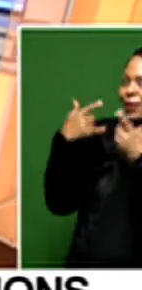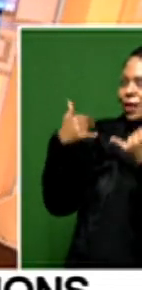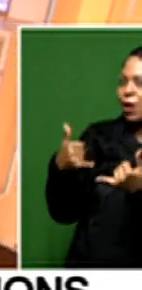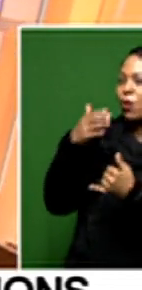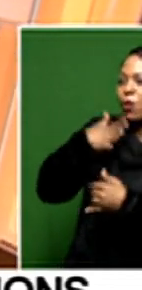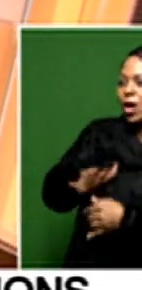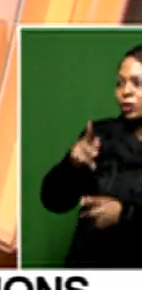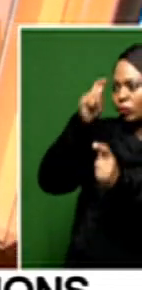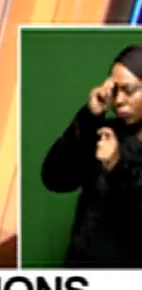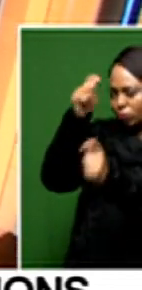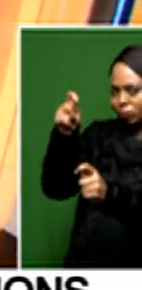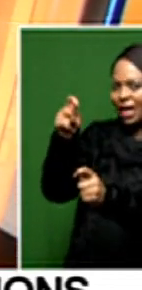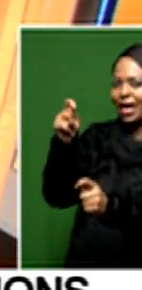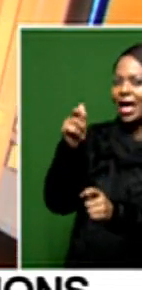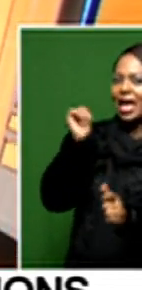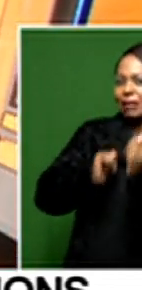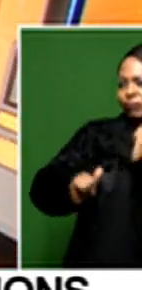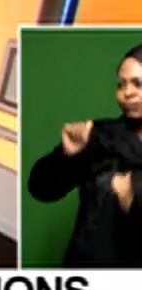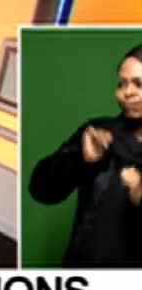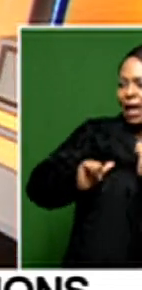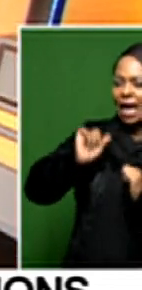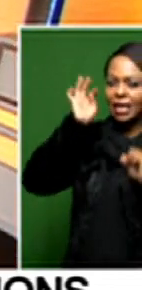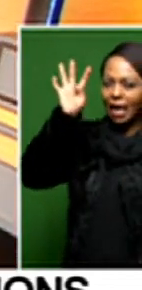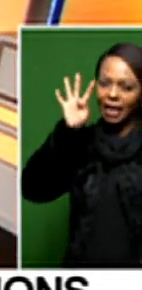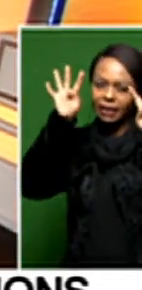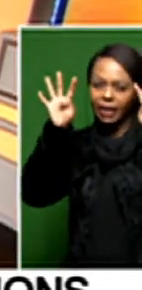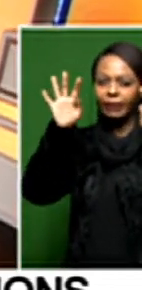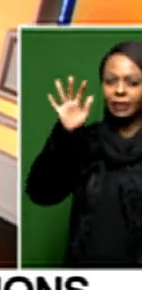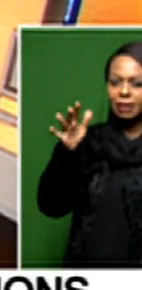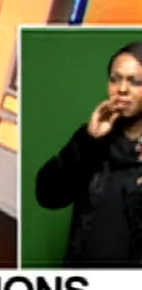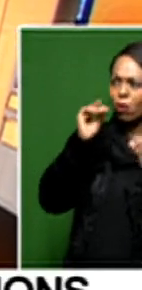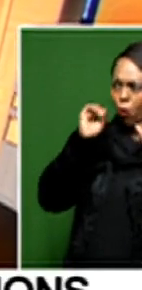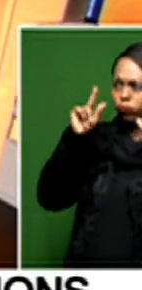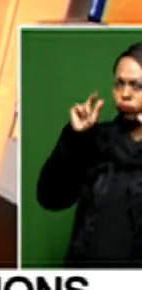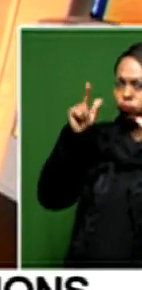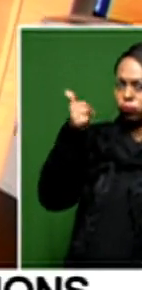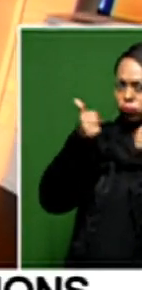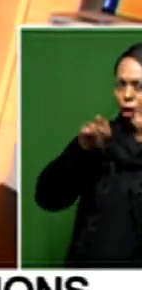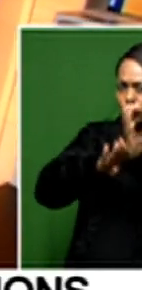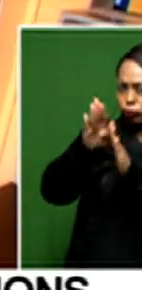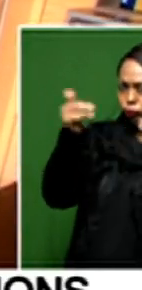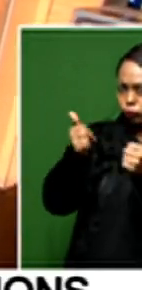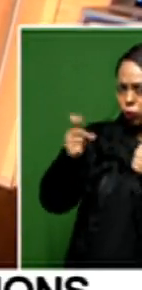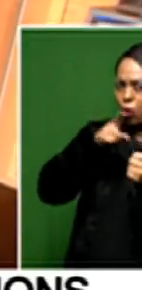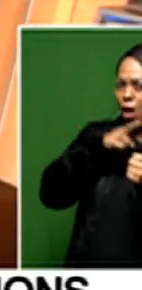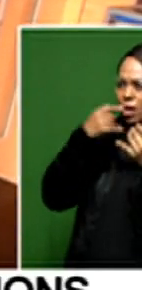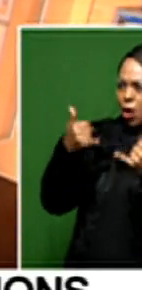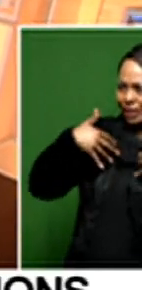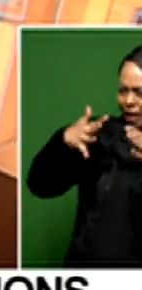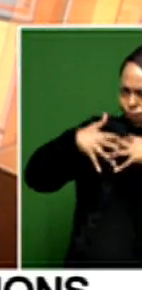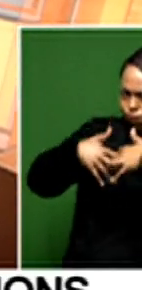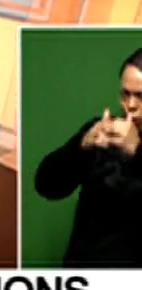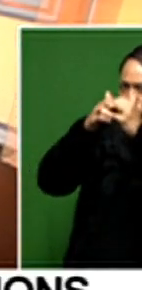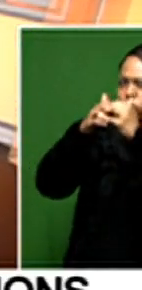recognition to creatives, and I suppose this is working wonders. And as you gave birth to this baby, as you've seen the